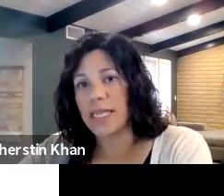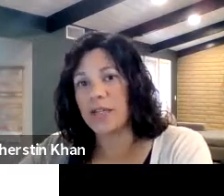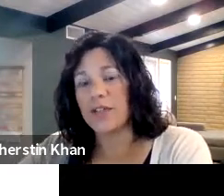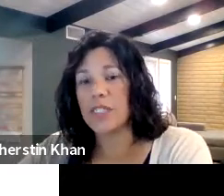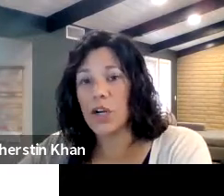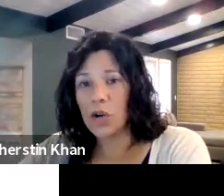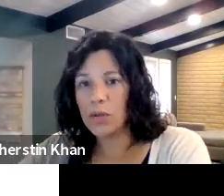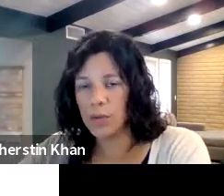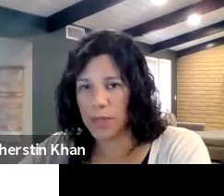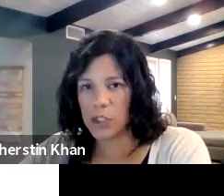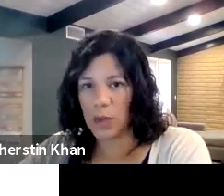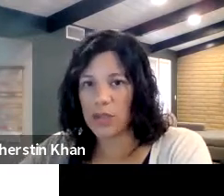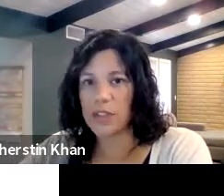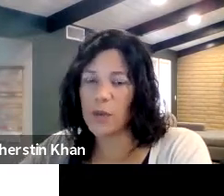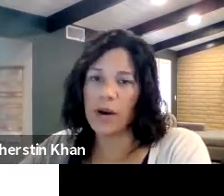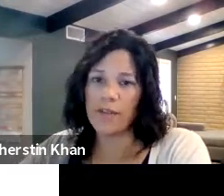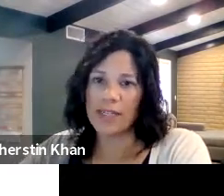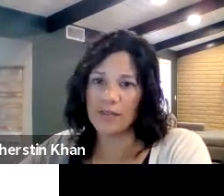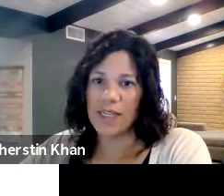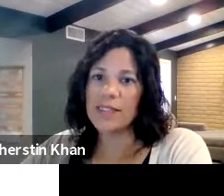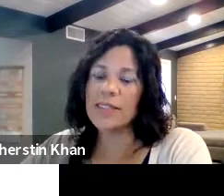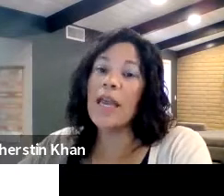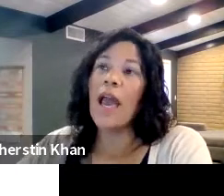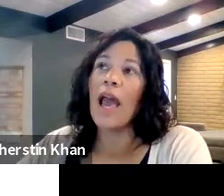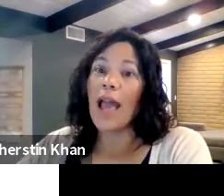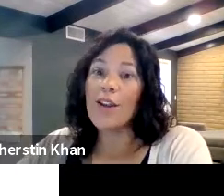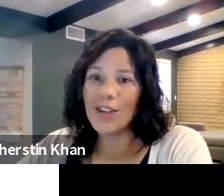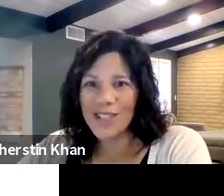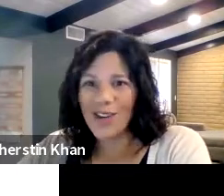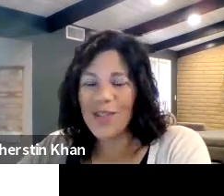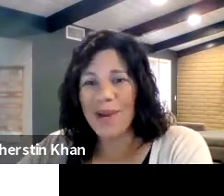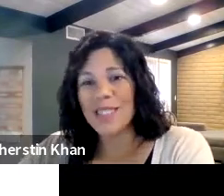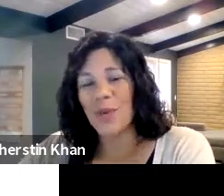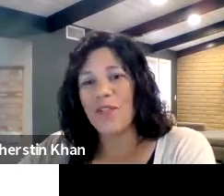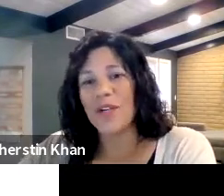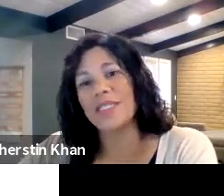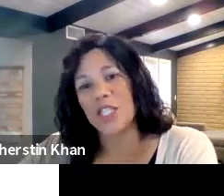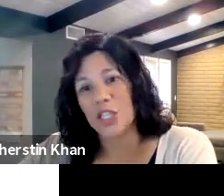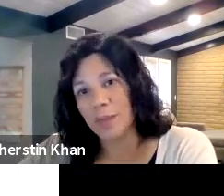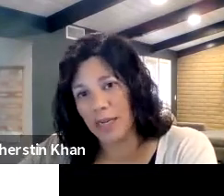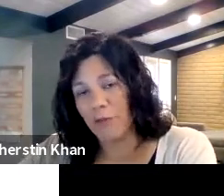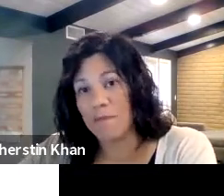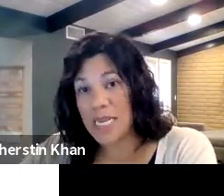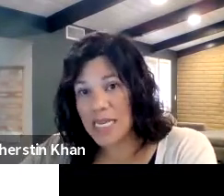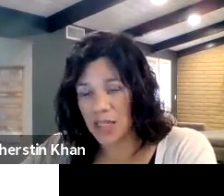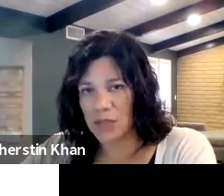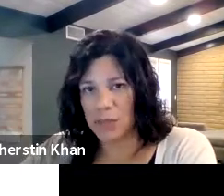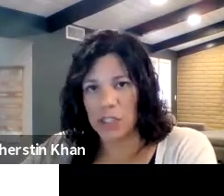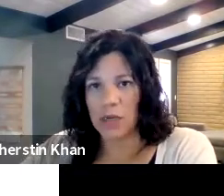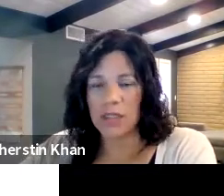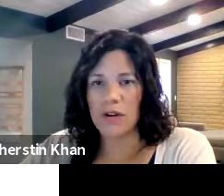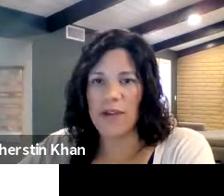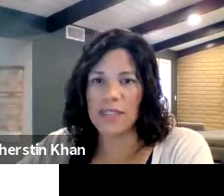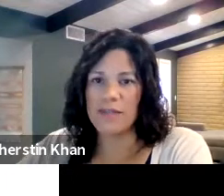these indicators as our own benchmarks for effectiveness. And also the best way for us to determine if we're meeting